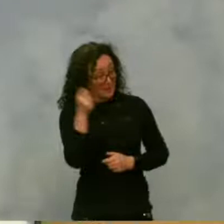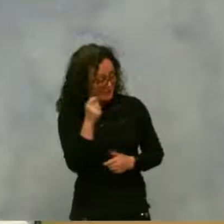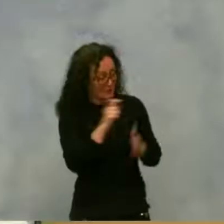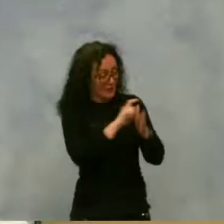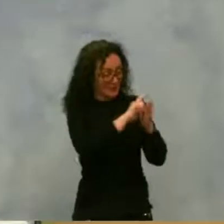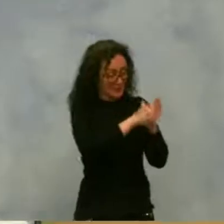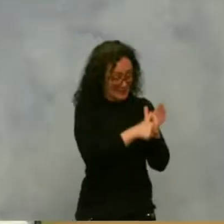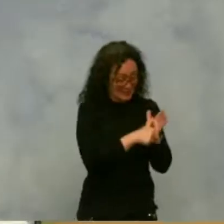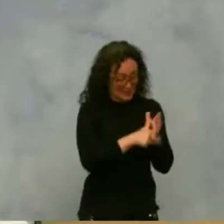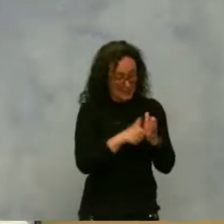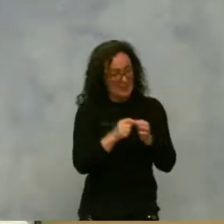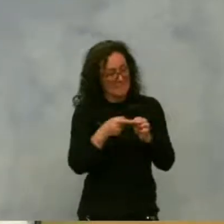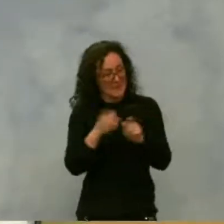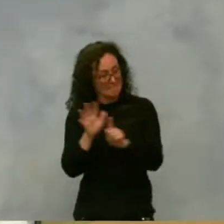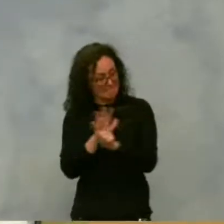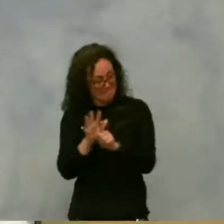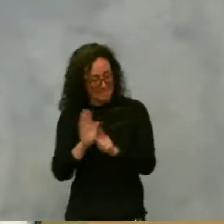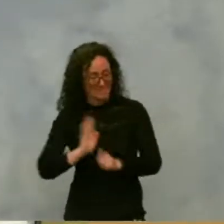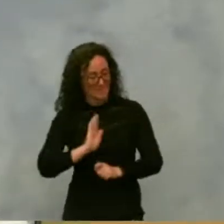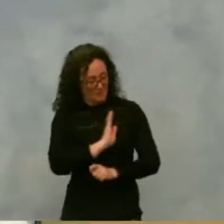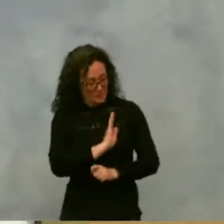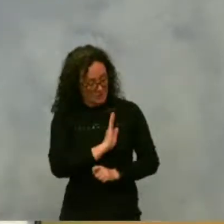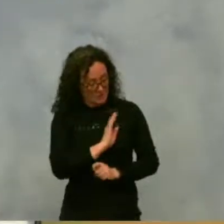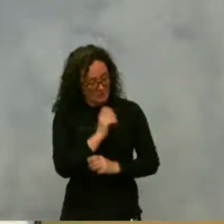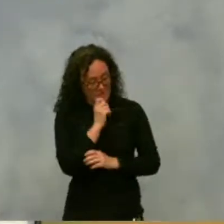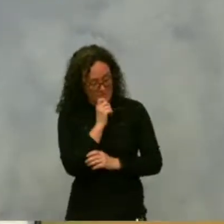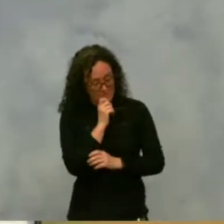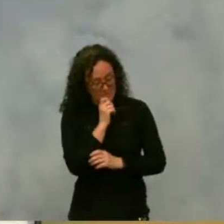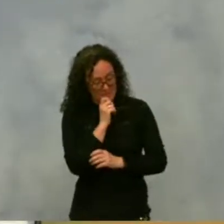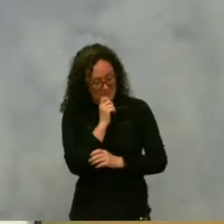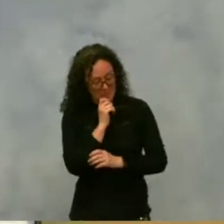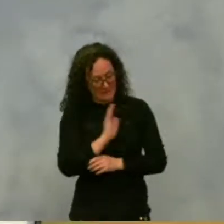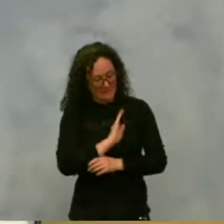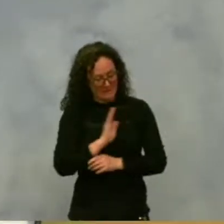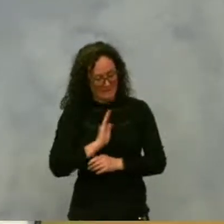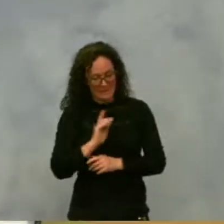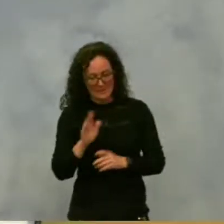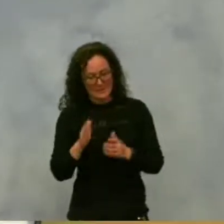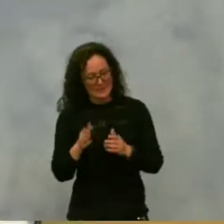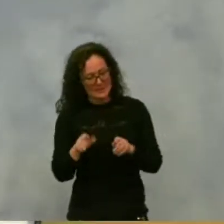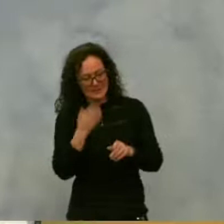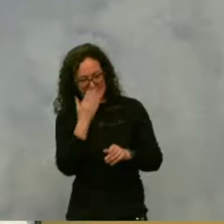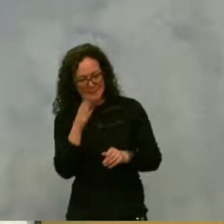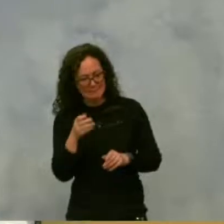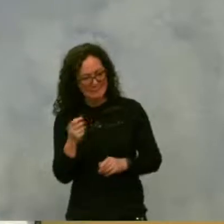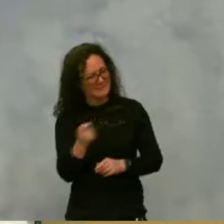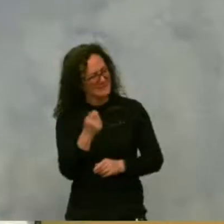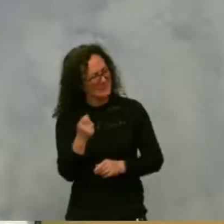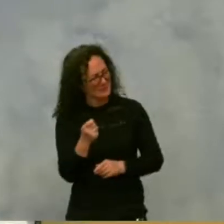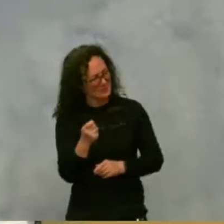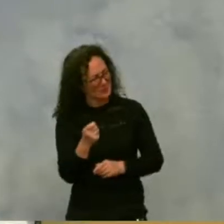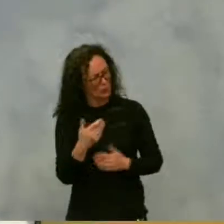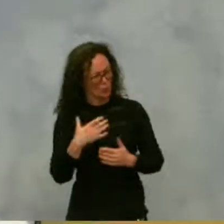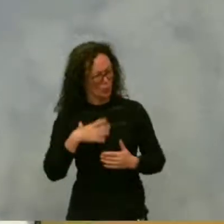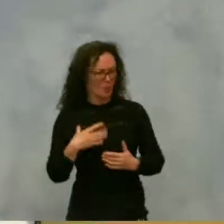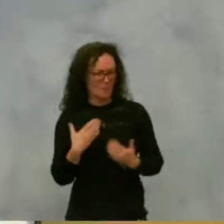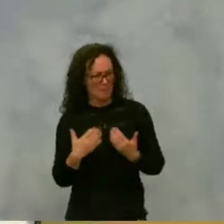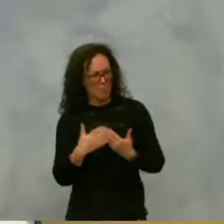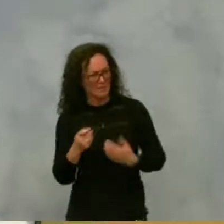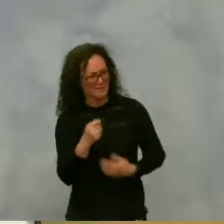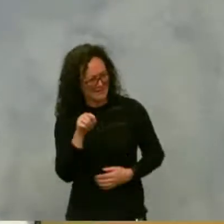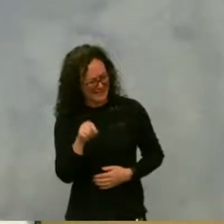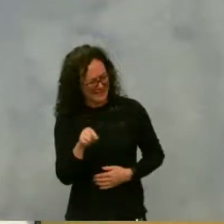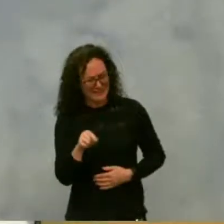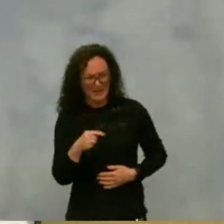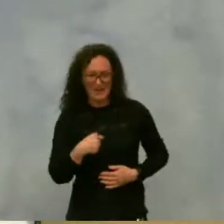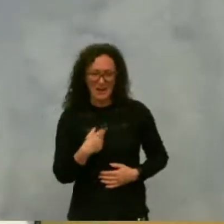BAME and particularly veteran candidates has maybe not been as successful as you would probably like. I was just wondering